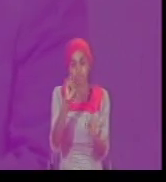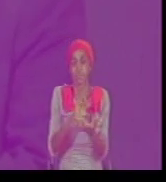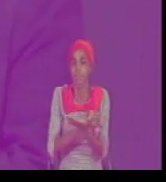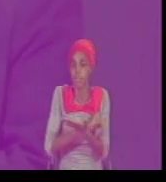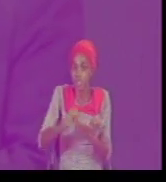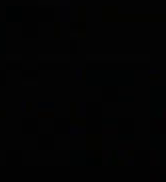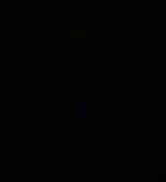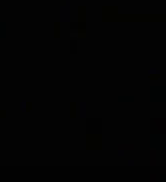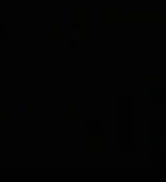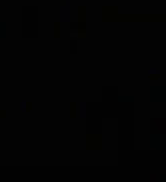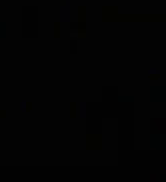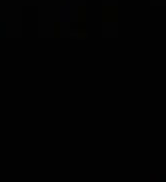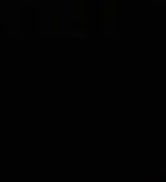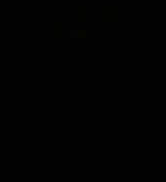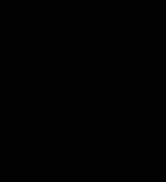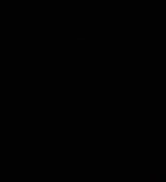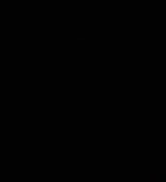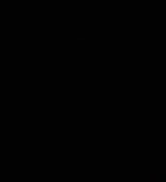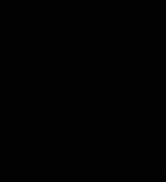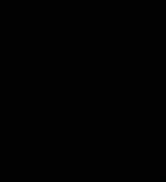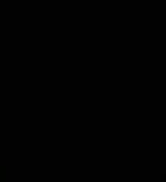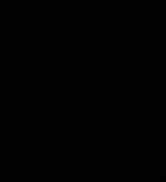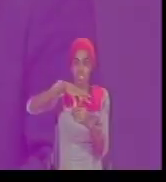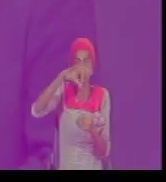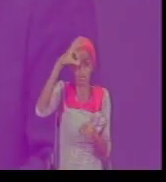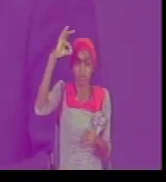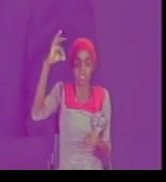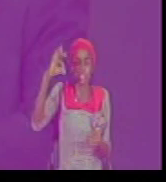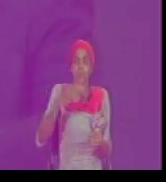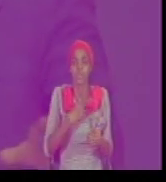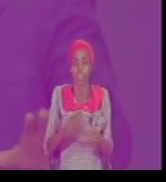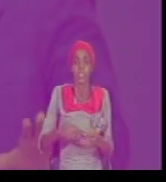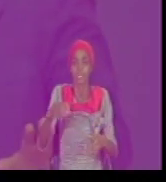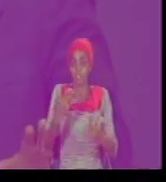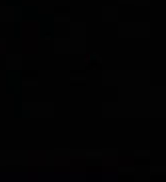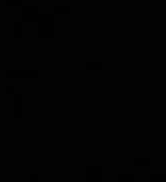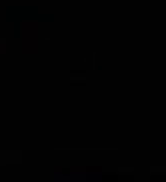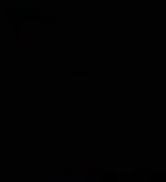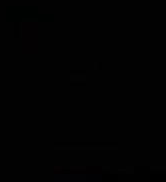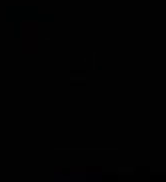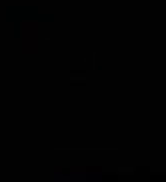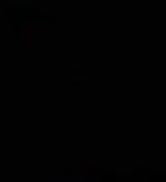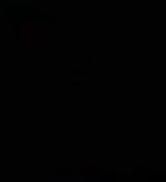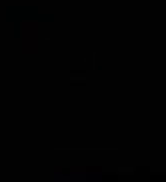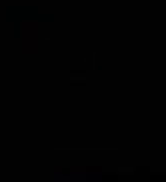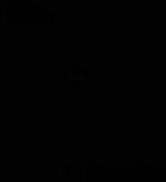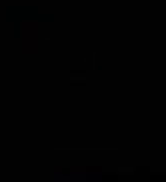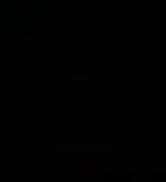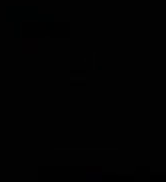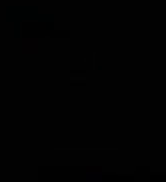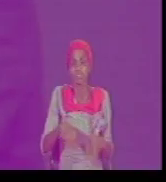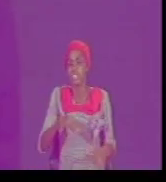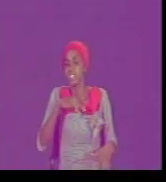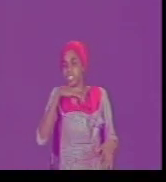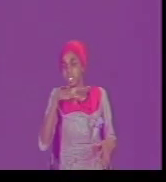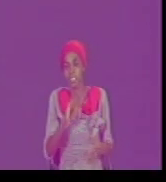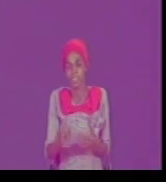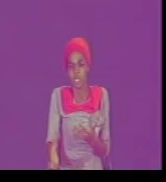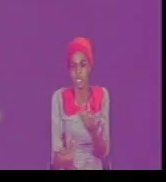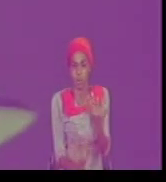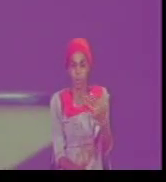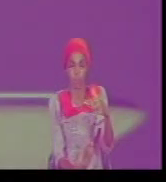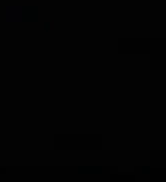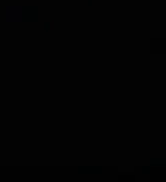and you are baptized, and the Holy Ghost is burning, and all the chaff is burnt. You become